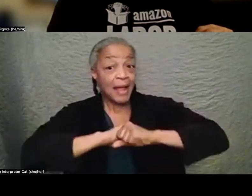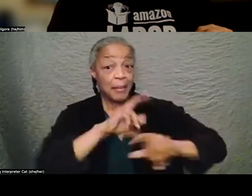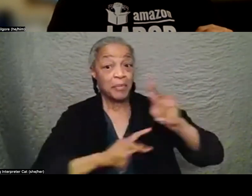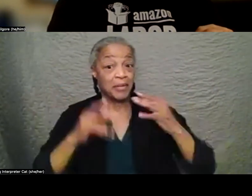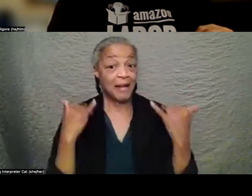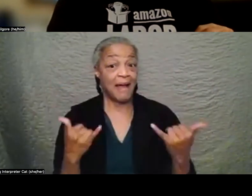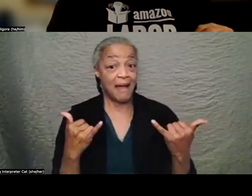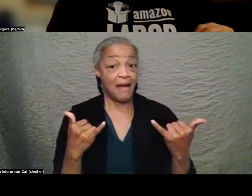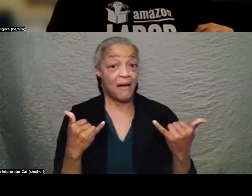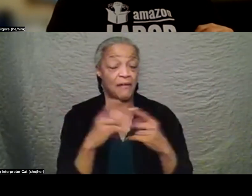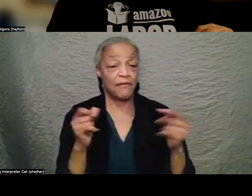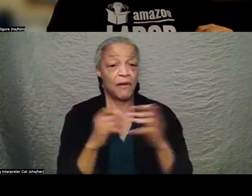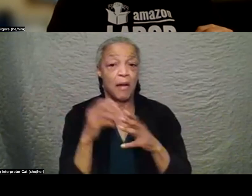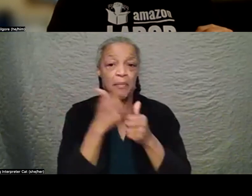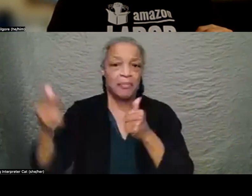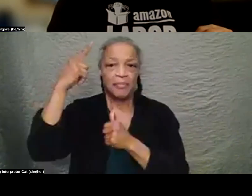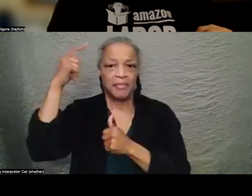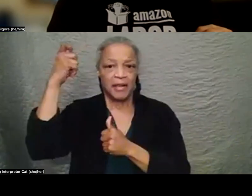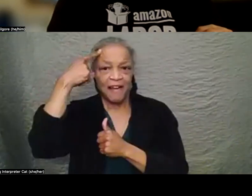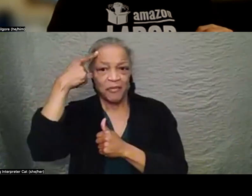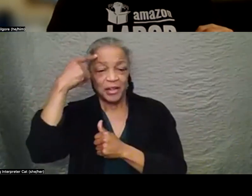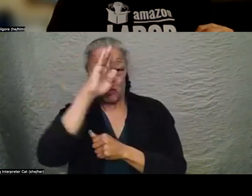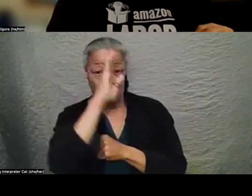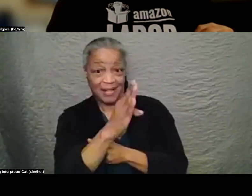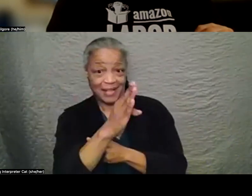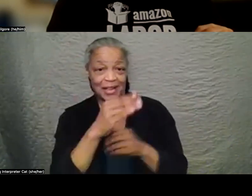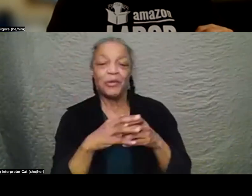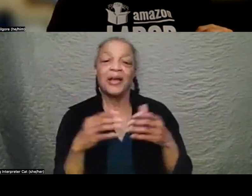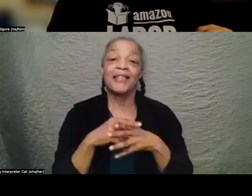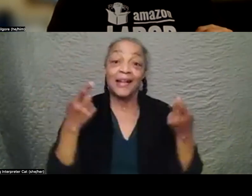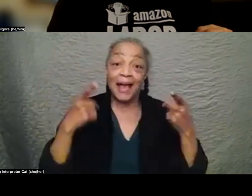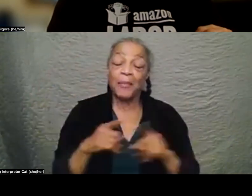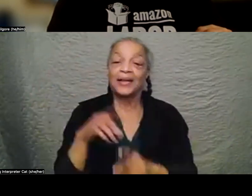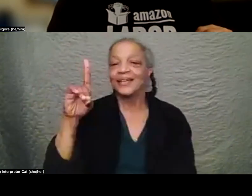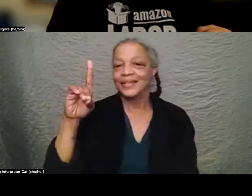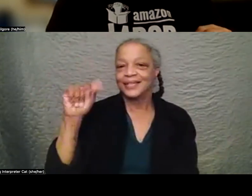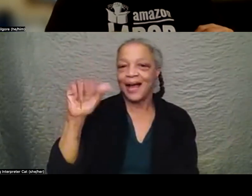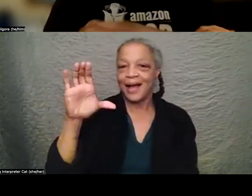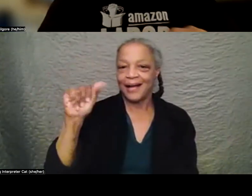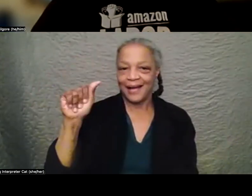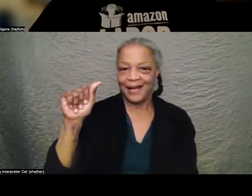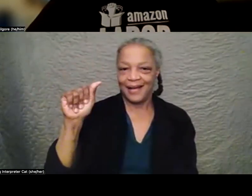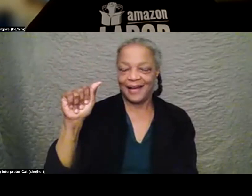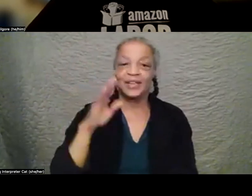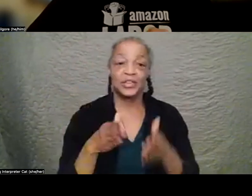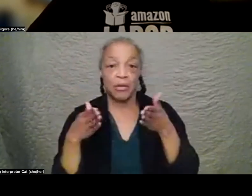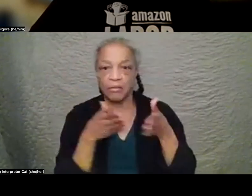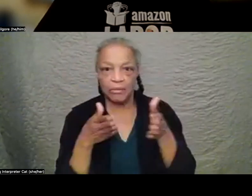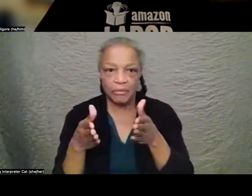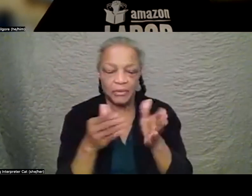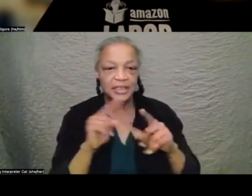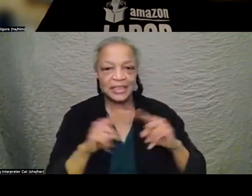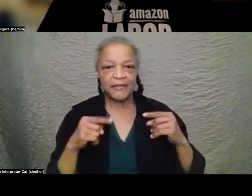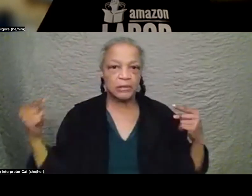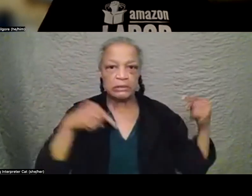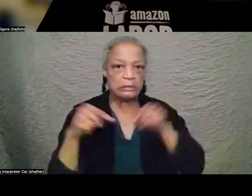from the administration directly, and we're able to get DACA. Right. And so there was sort of like a pathway and a convergence of different movements